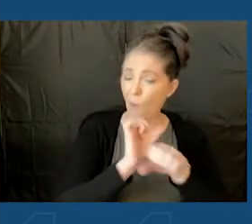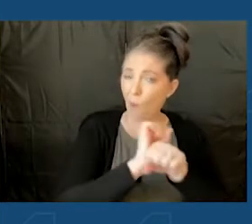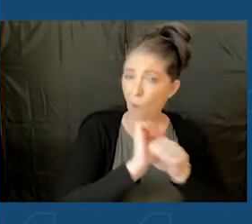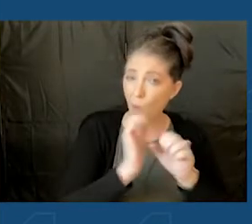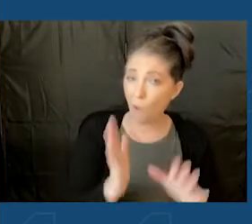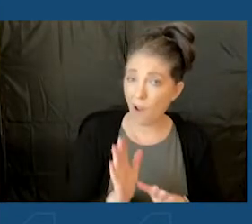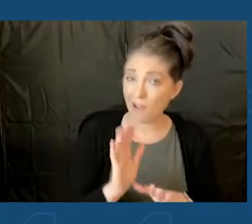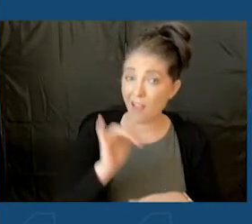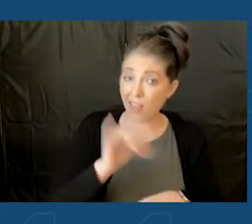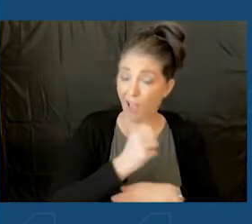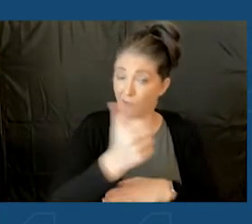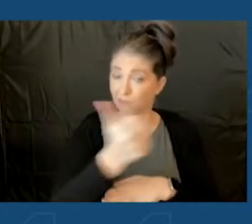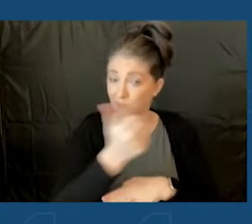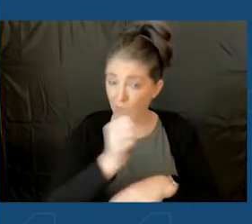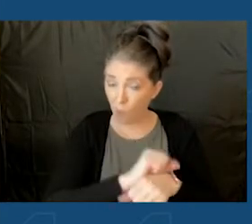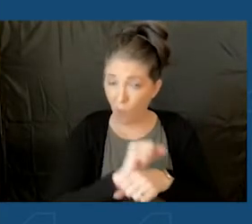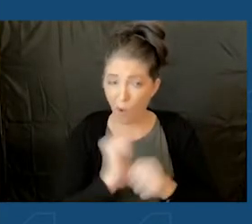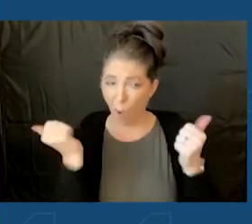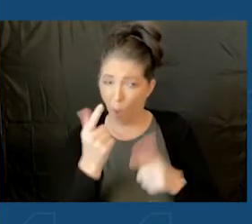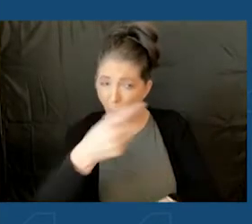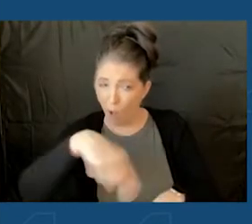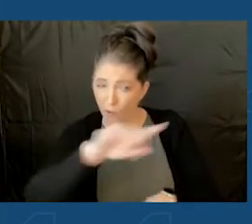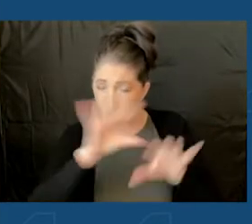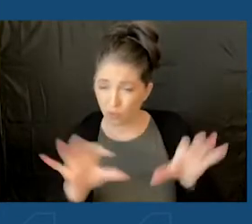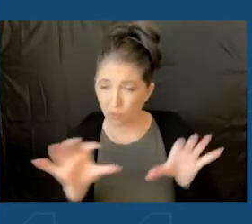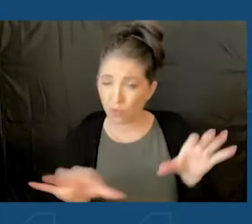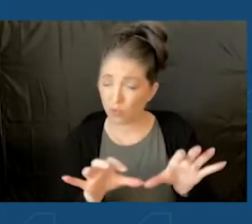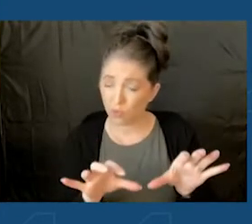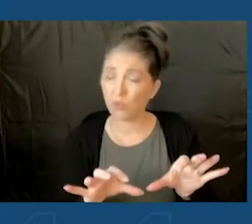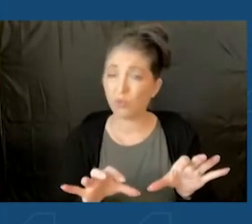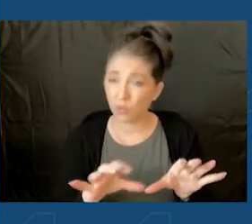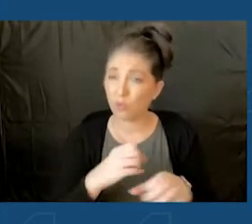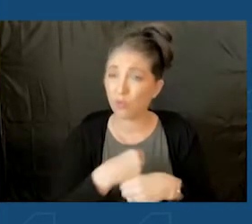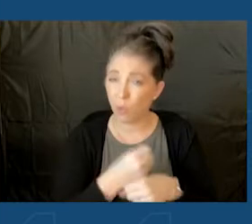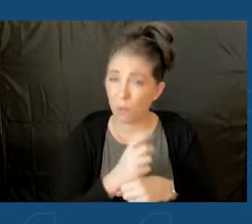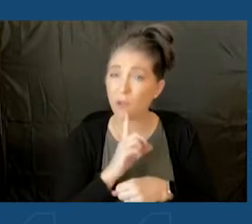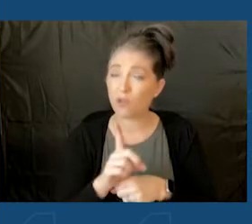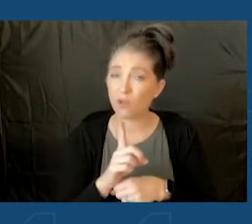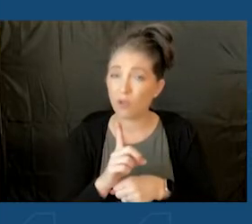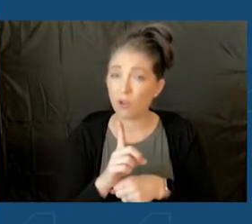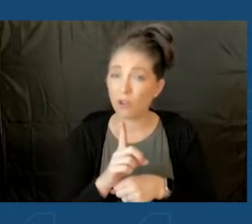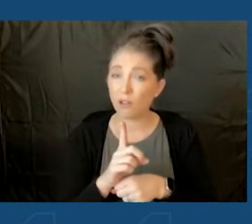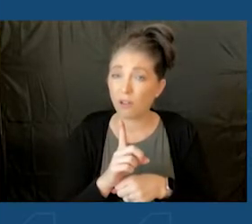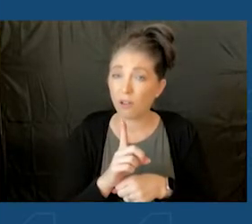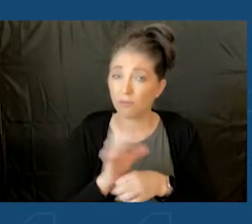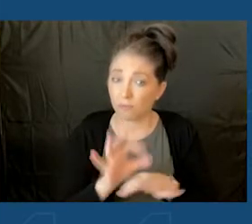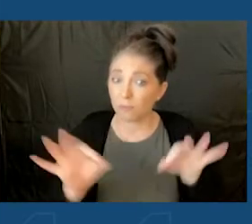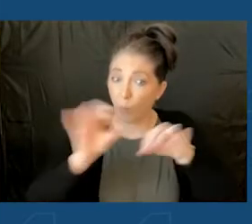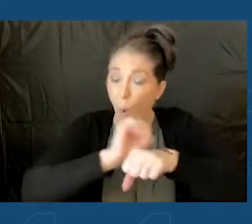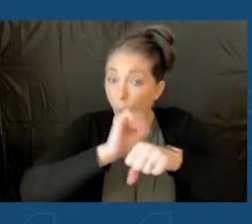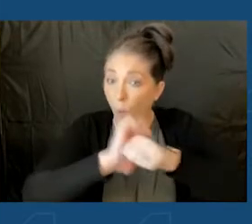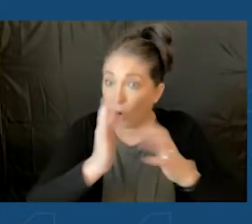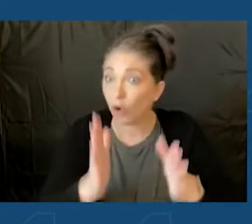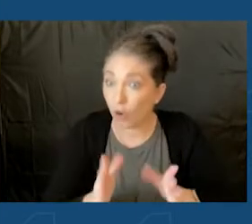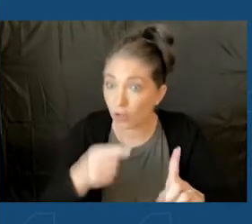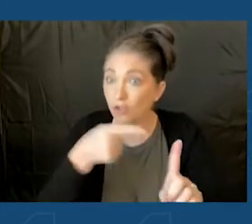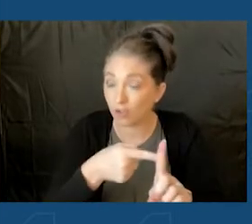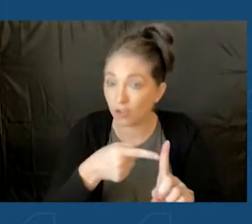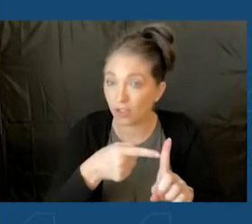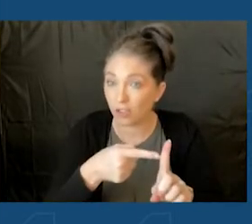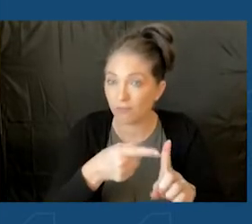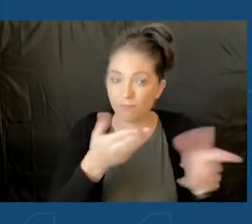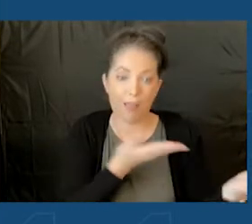work that all of you do, in making sure that our essential workers, whether it's delivering health care